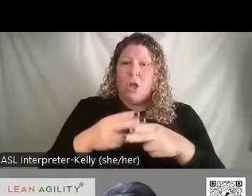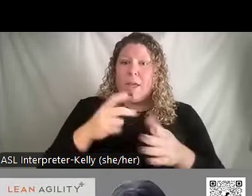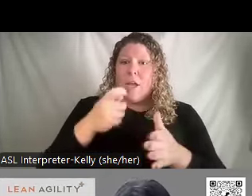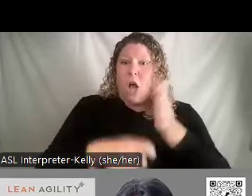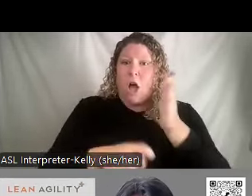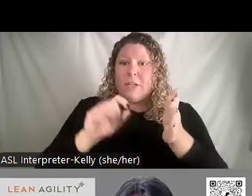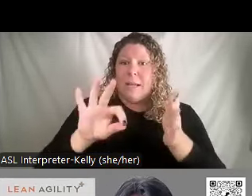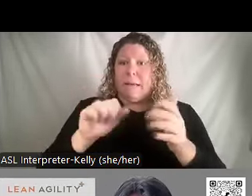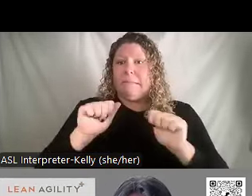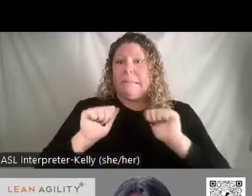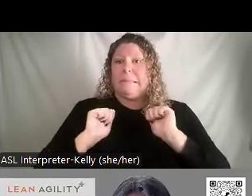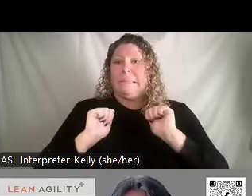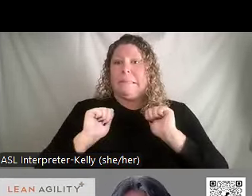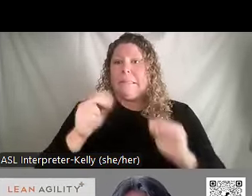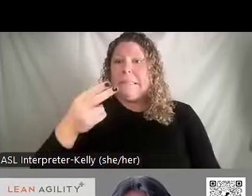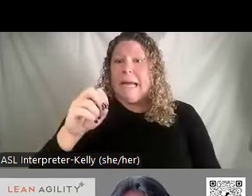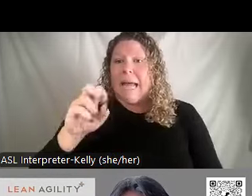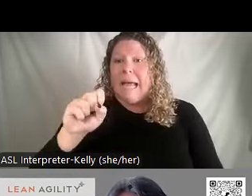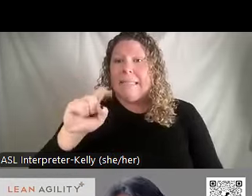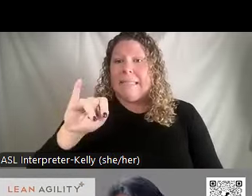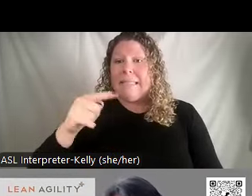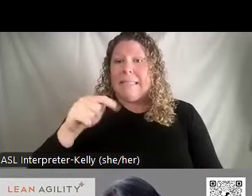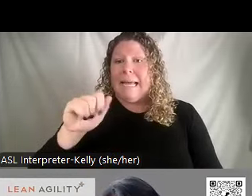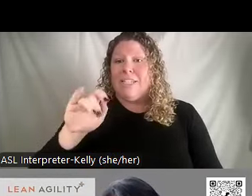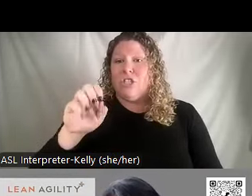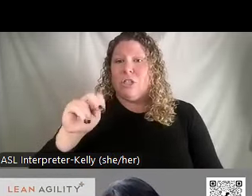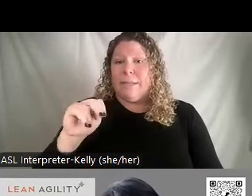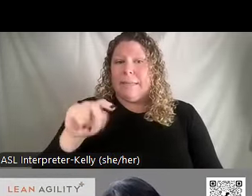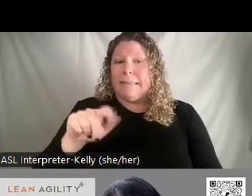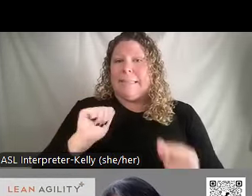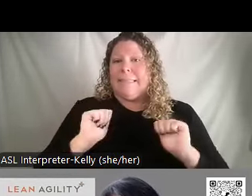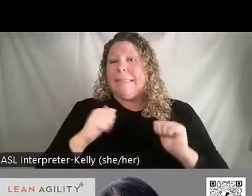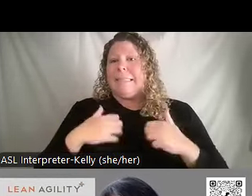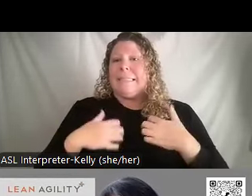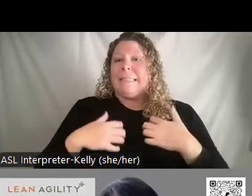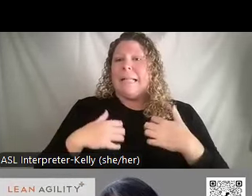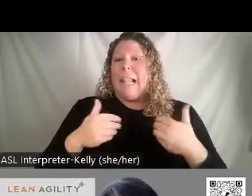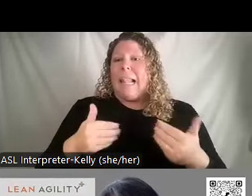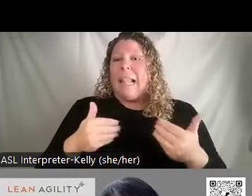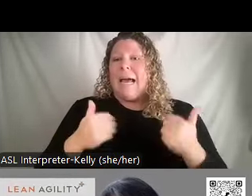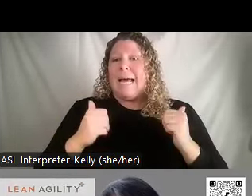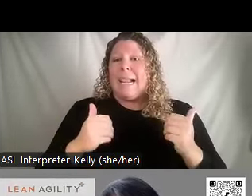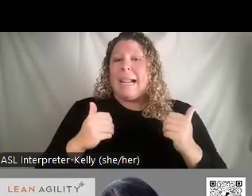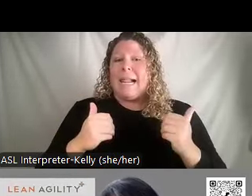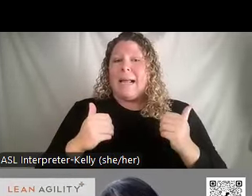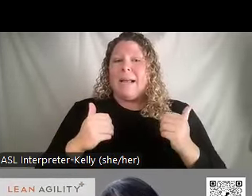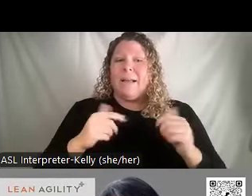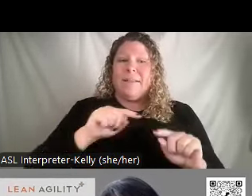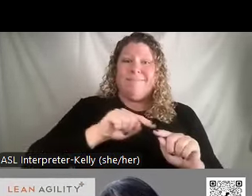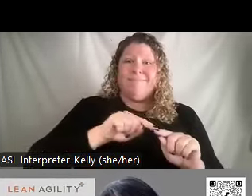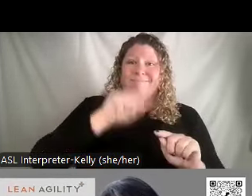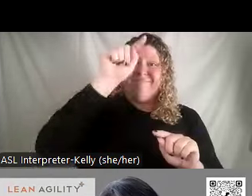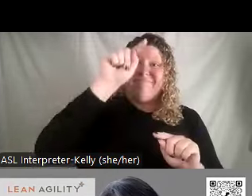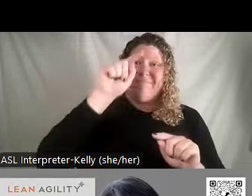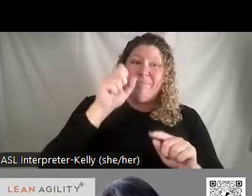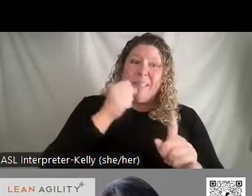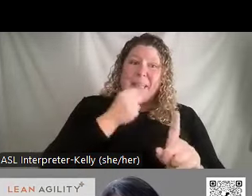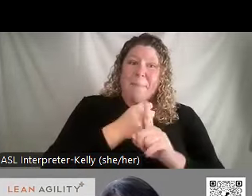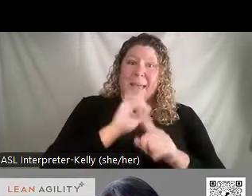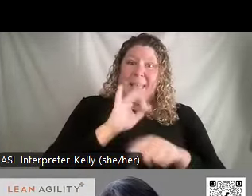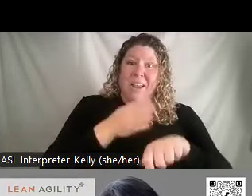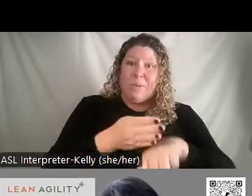and what they've observed is that the amount of impact that an improvement has, there's a real tight connection